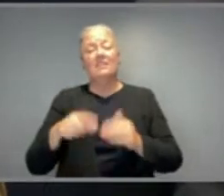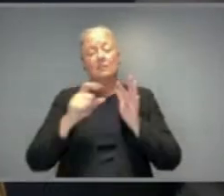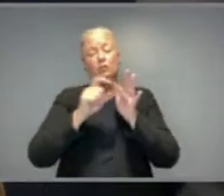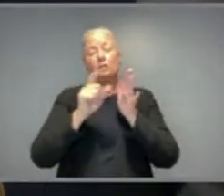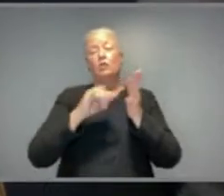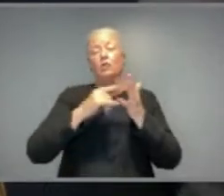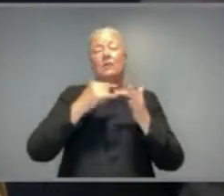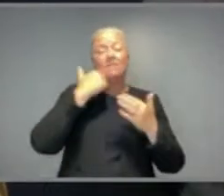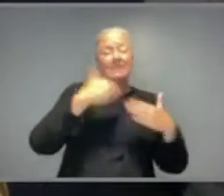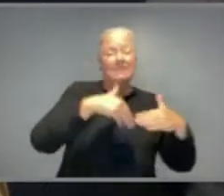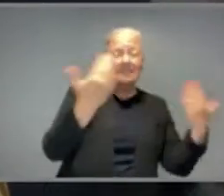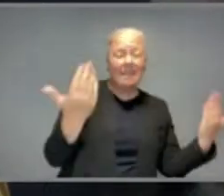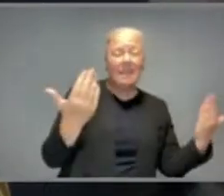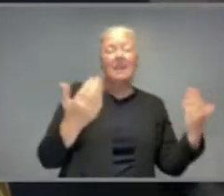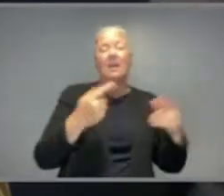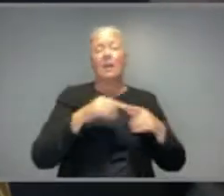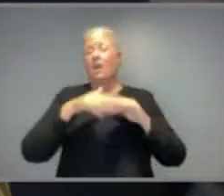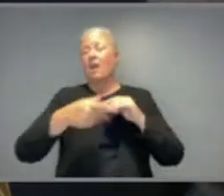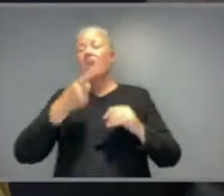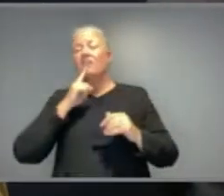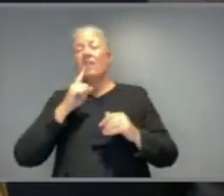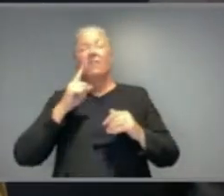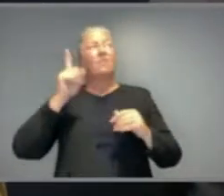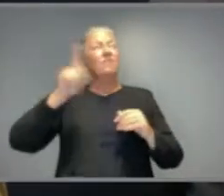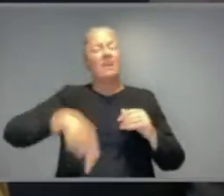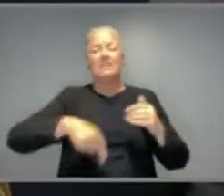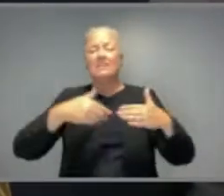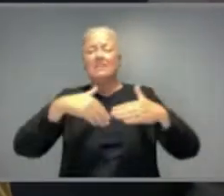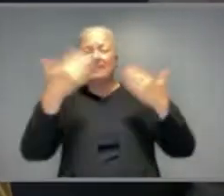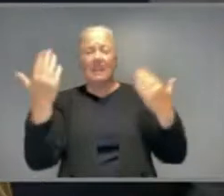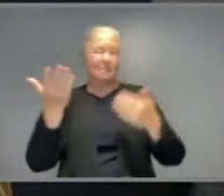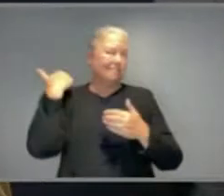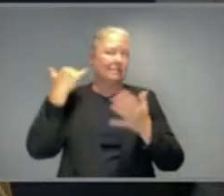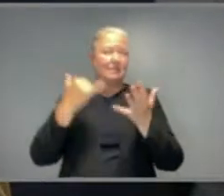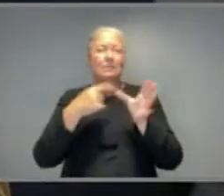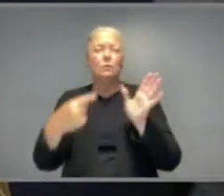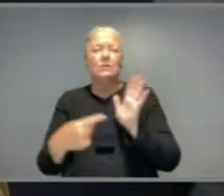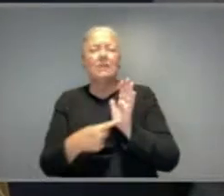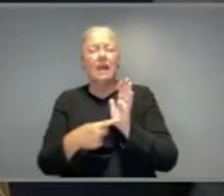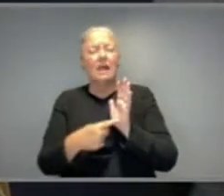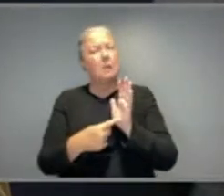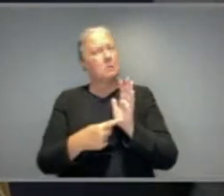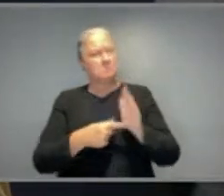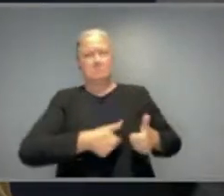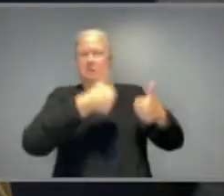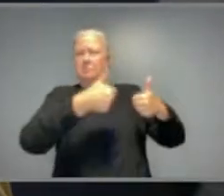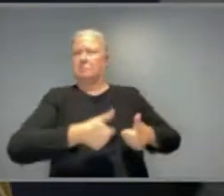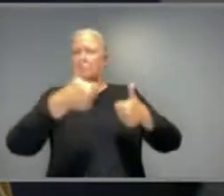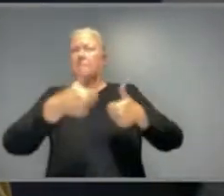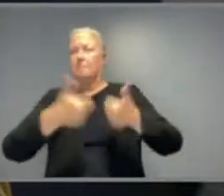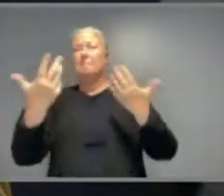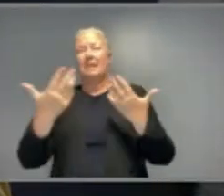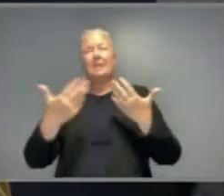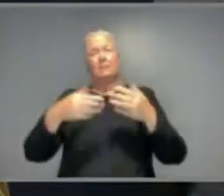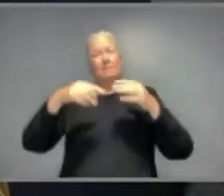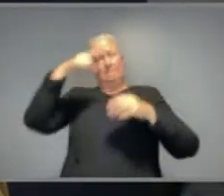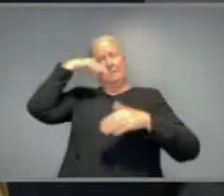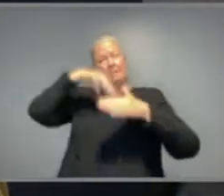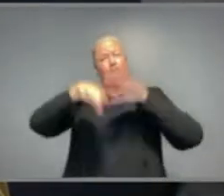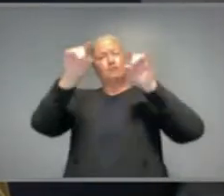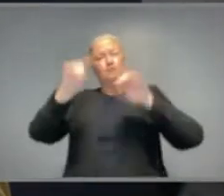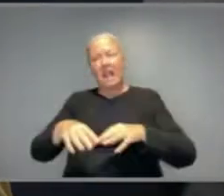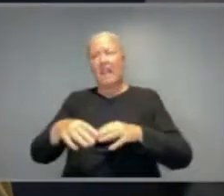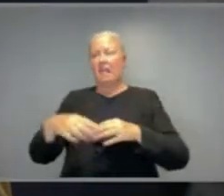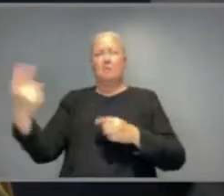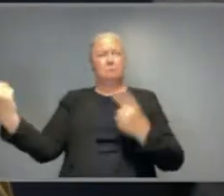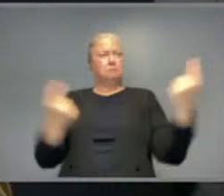over 100,000 doses a day last Saturday. So Australians are coming forward right now. It's the right thing to do.